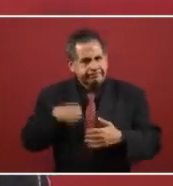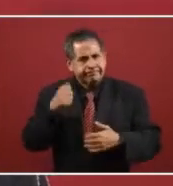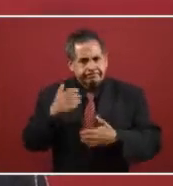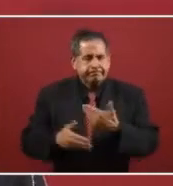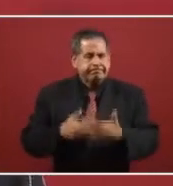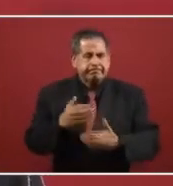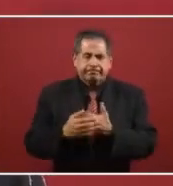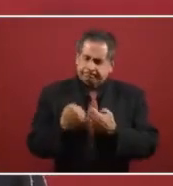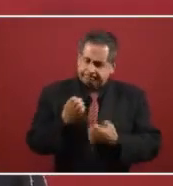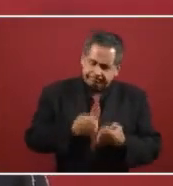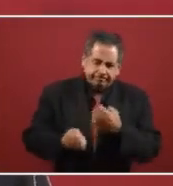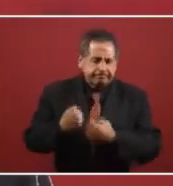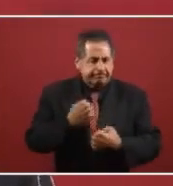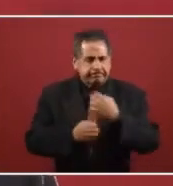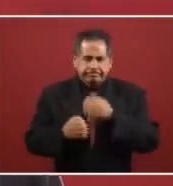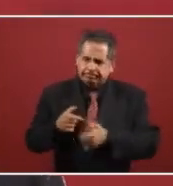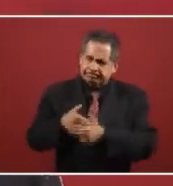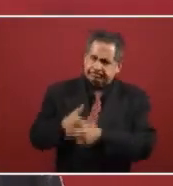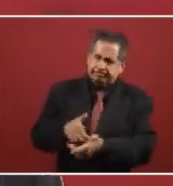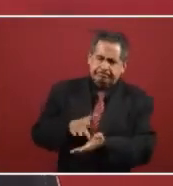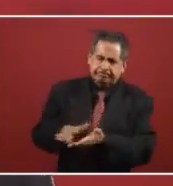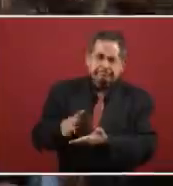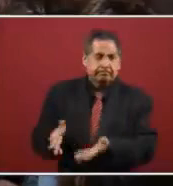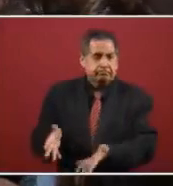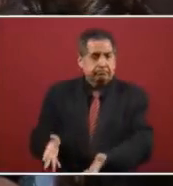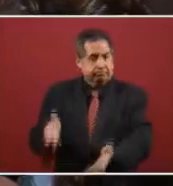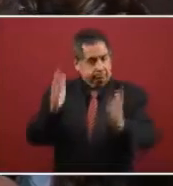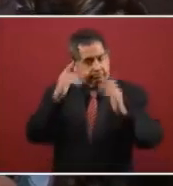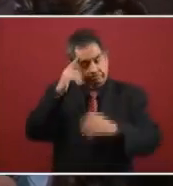working, training.